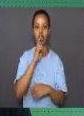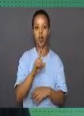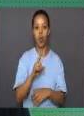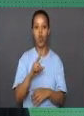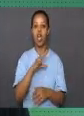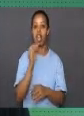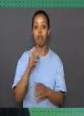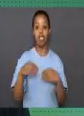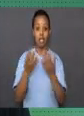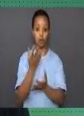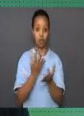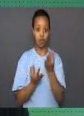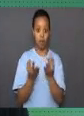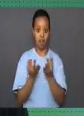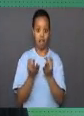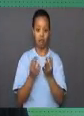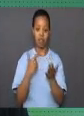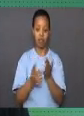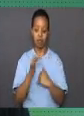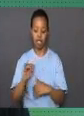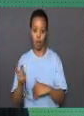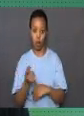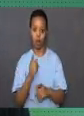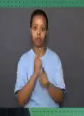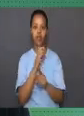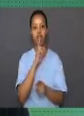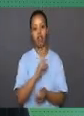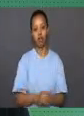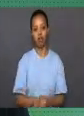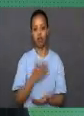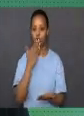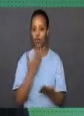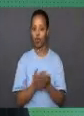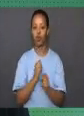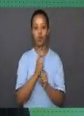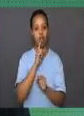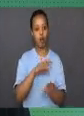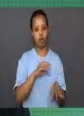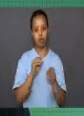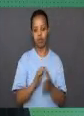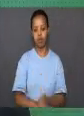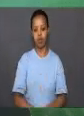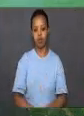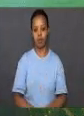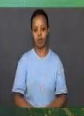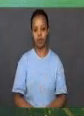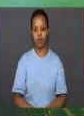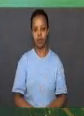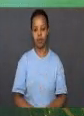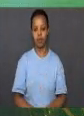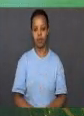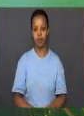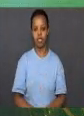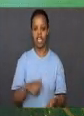these definitions, then you are correct. Well done, students.